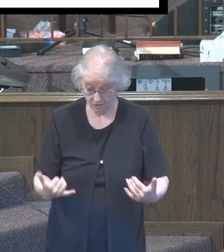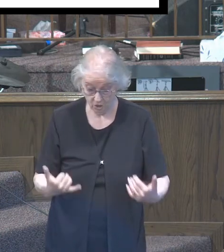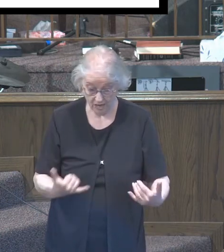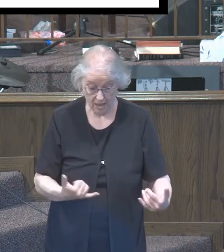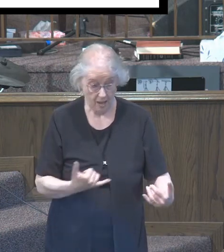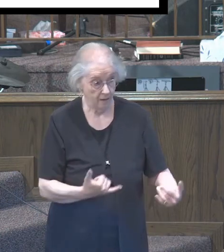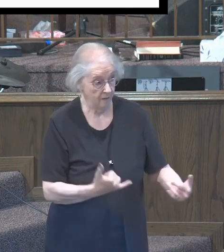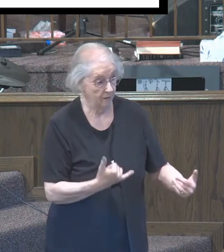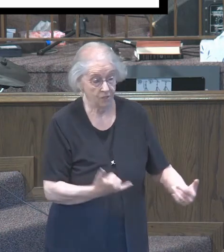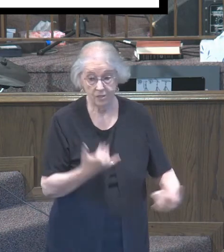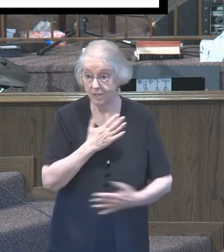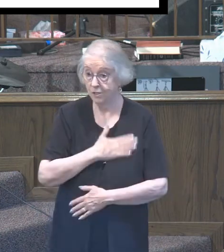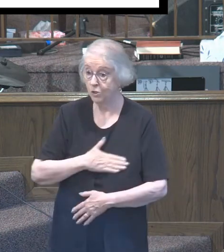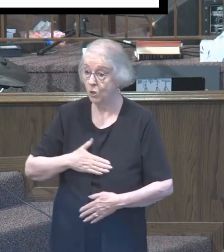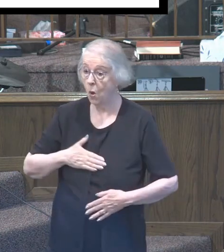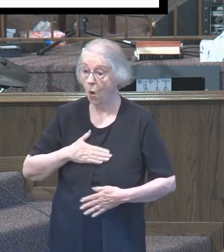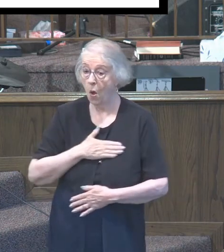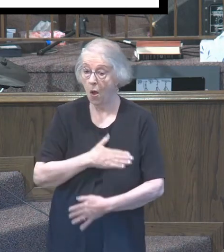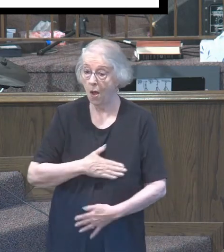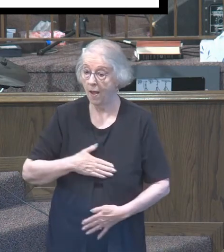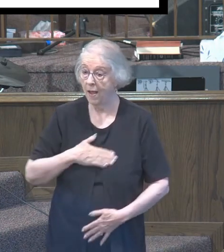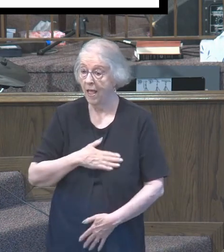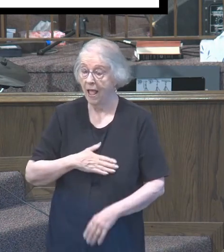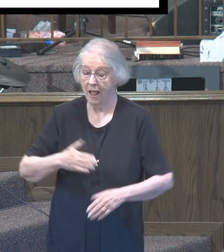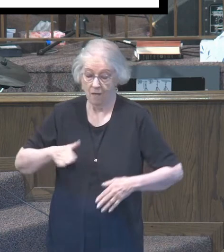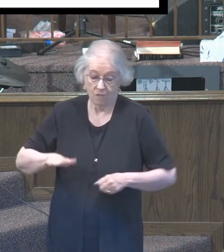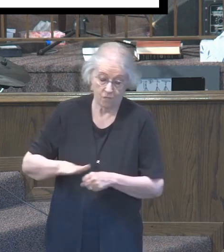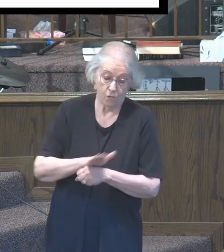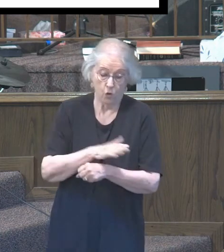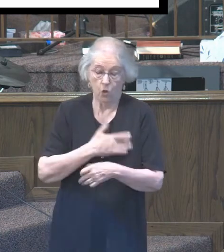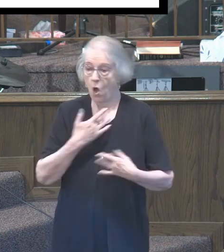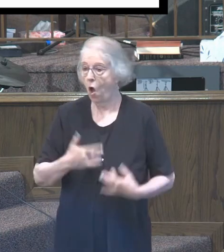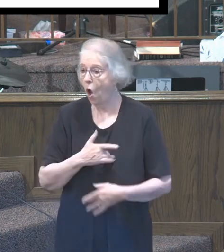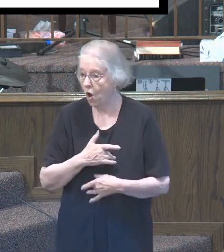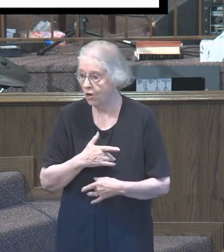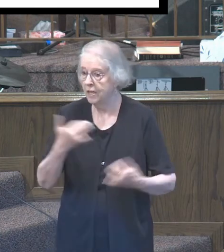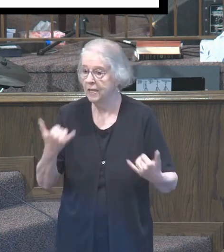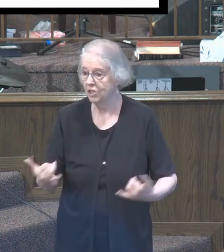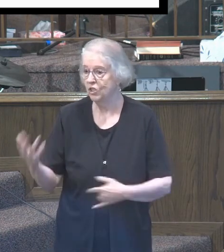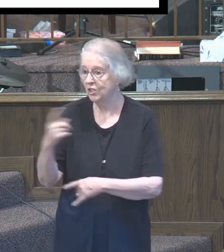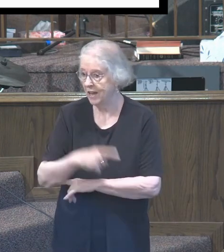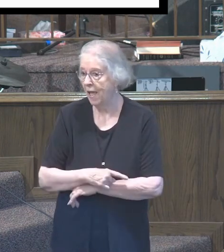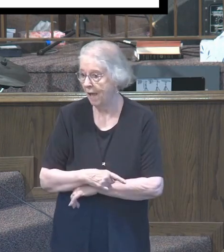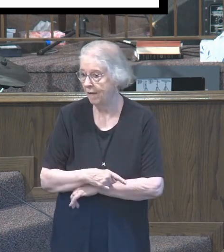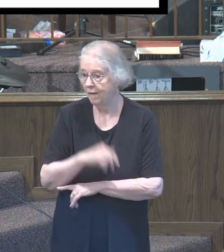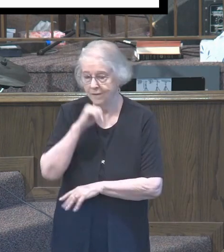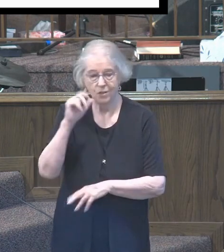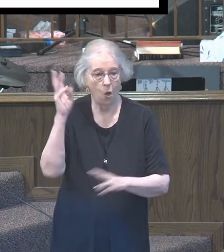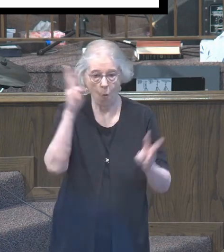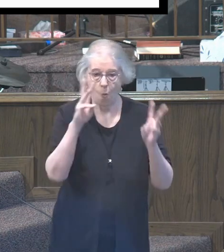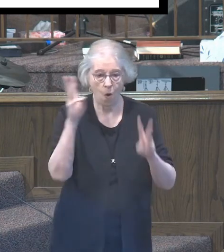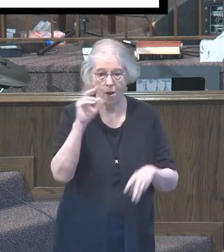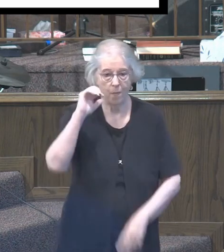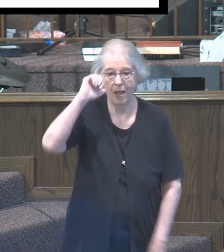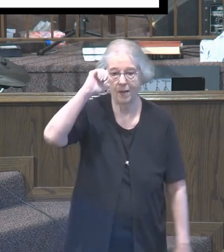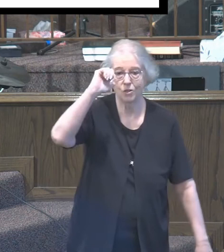same treatment. That critical spirit has a way of boomeranging. It's easy to see a smudge on your neighbor's